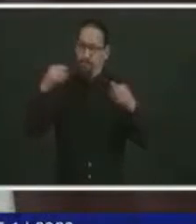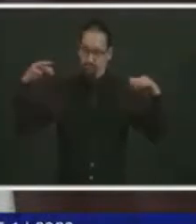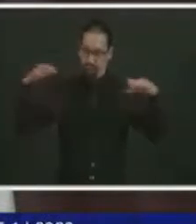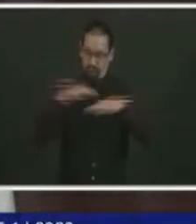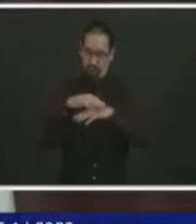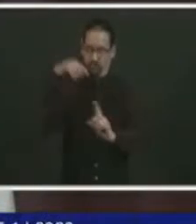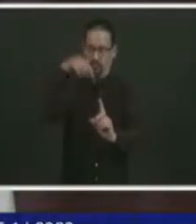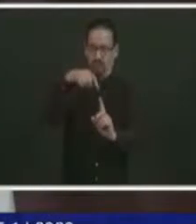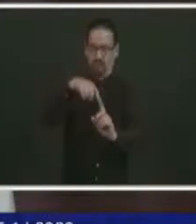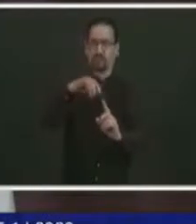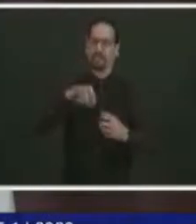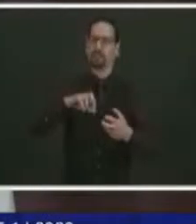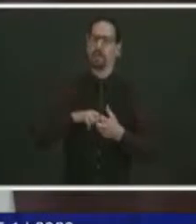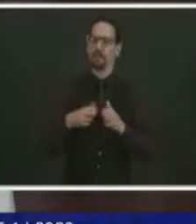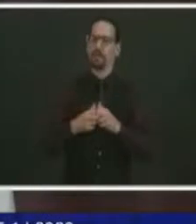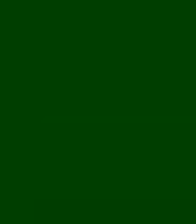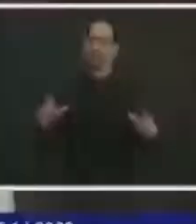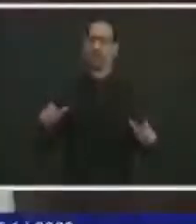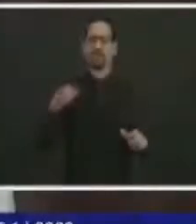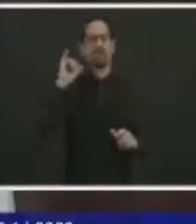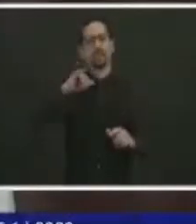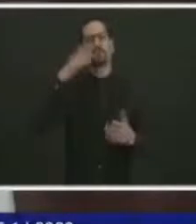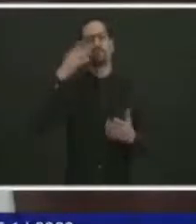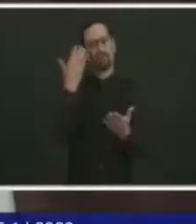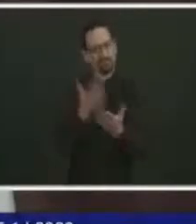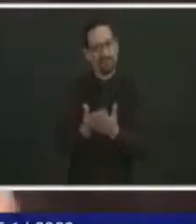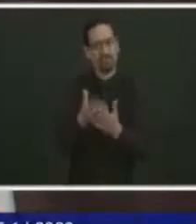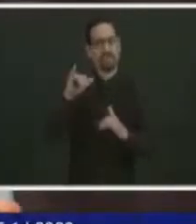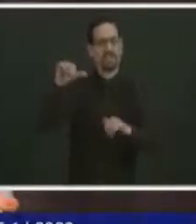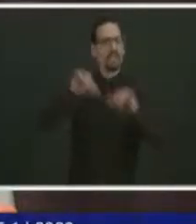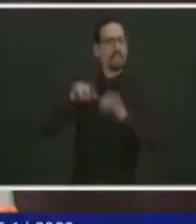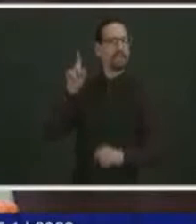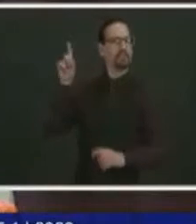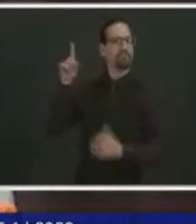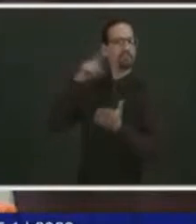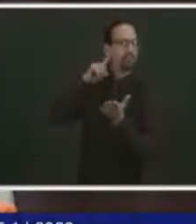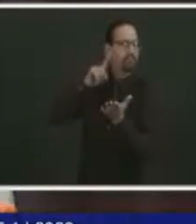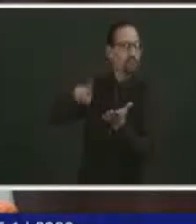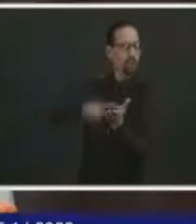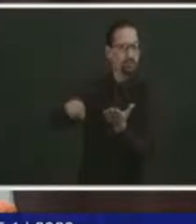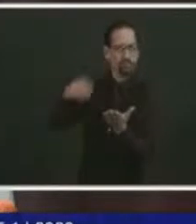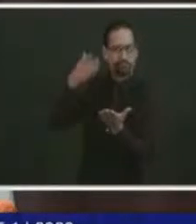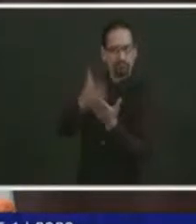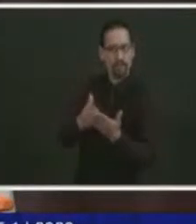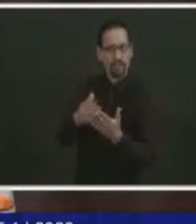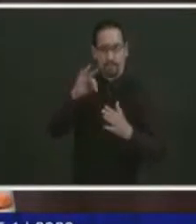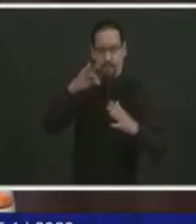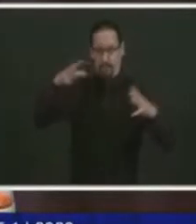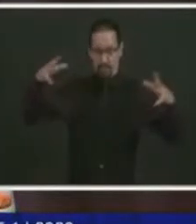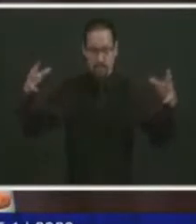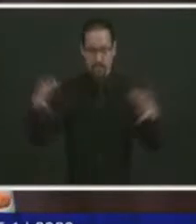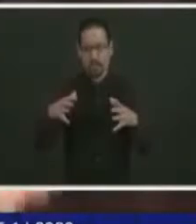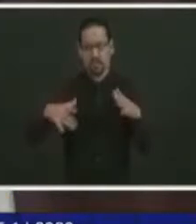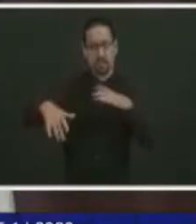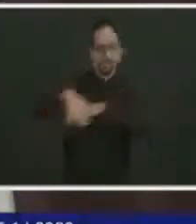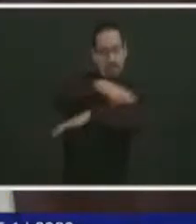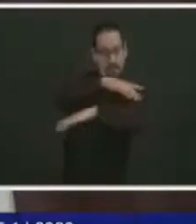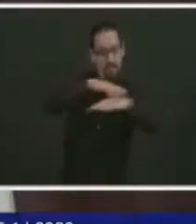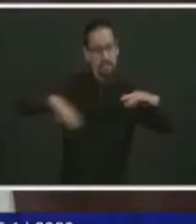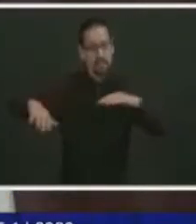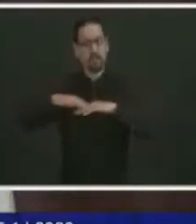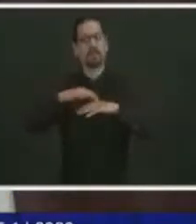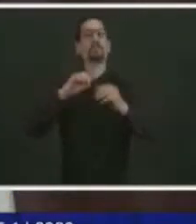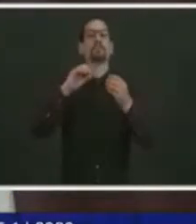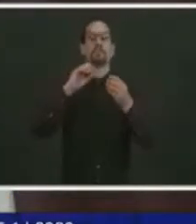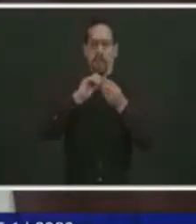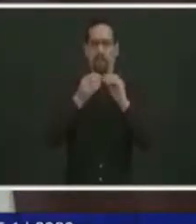That's a scientific fact. And the more large group gatherings that we have, where people are